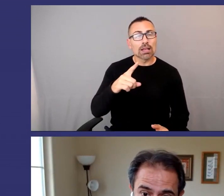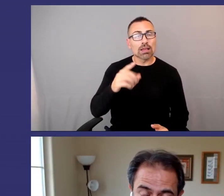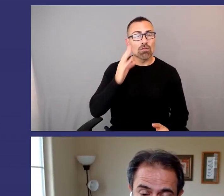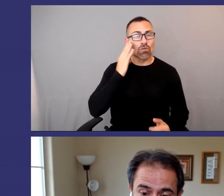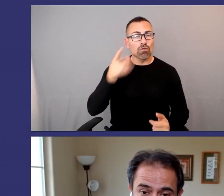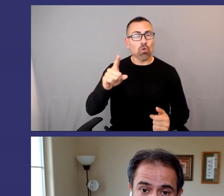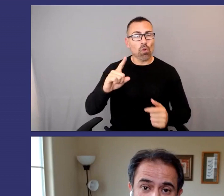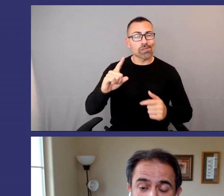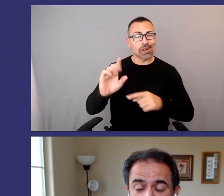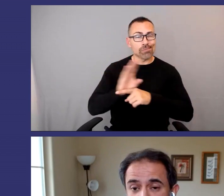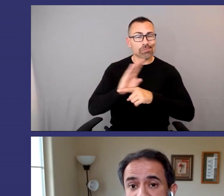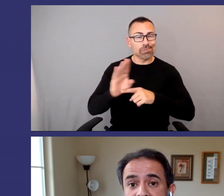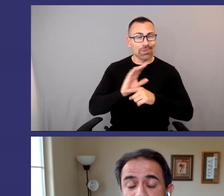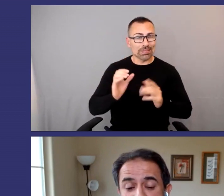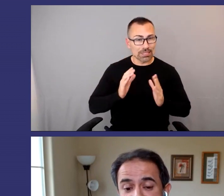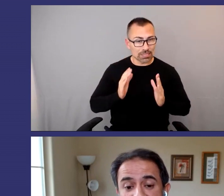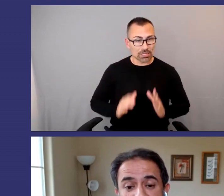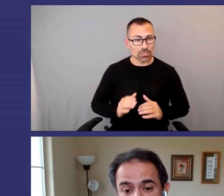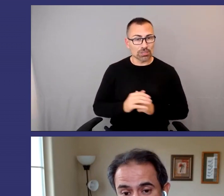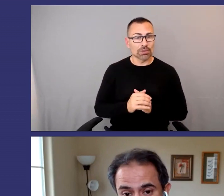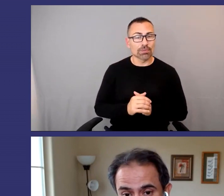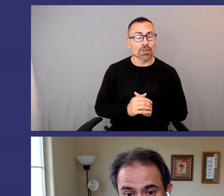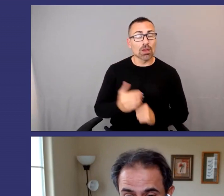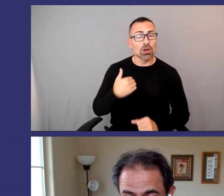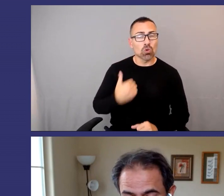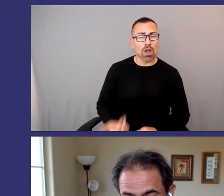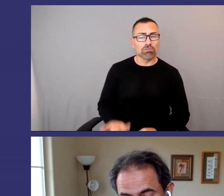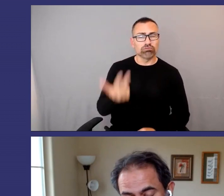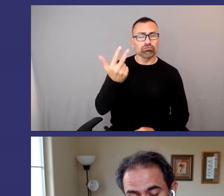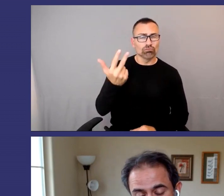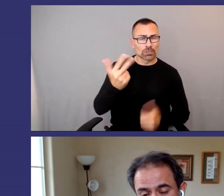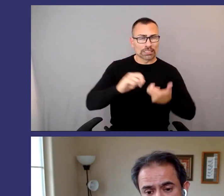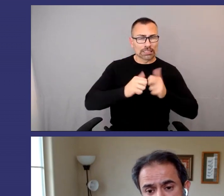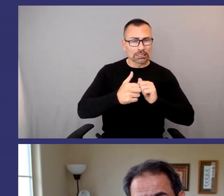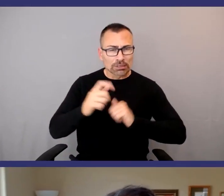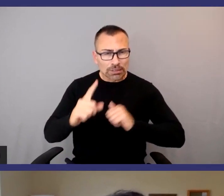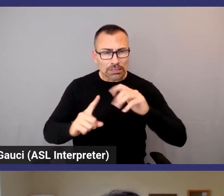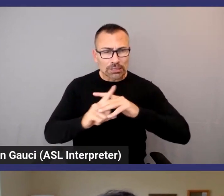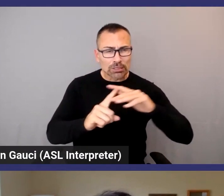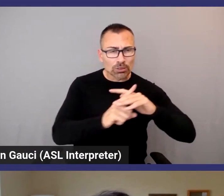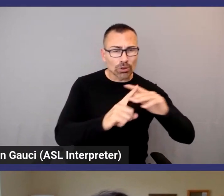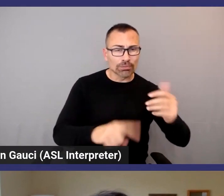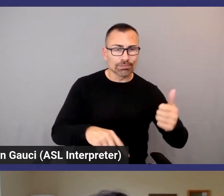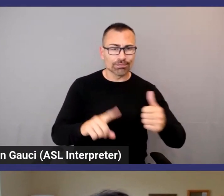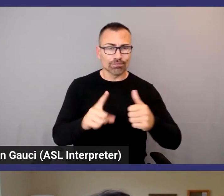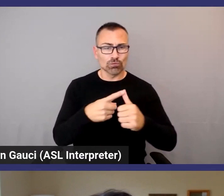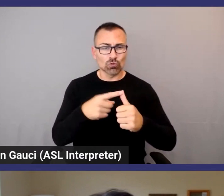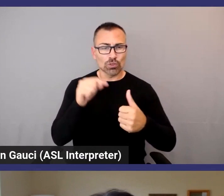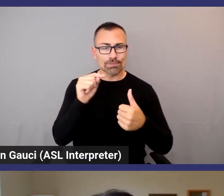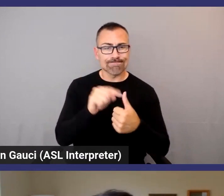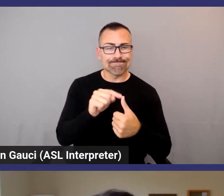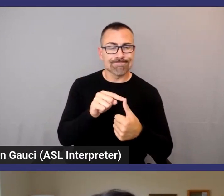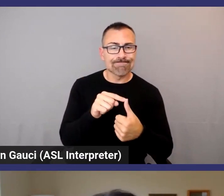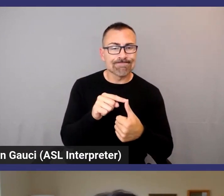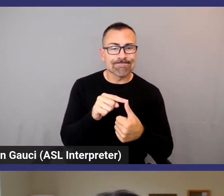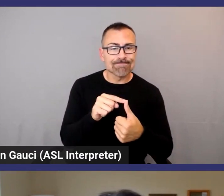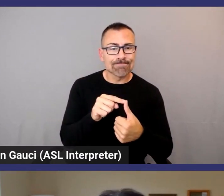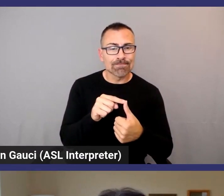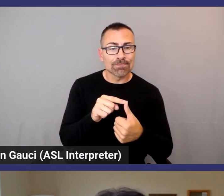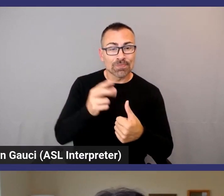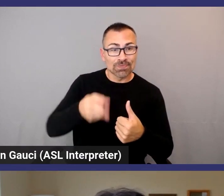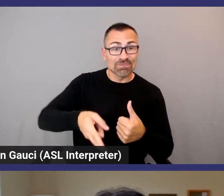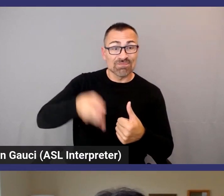enterprise customers. And there are three basic issues that come in there. Number one is that like there's a high degree